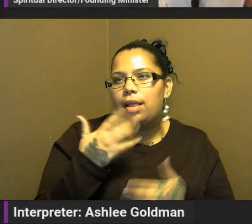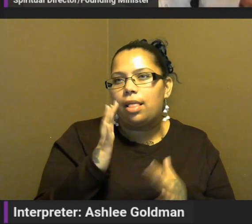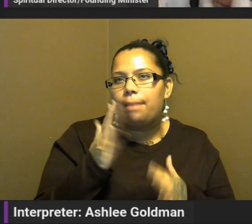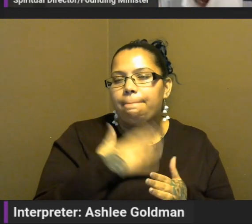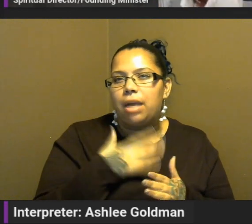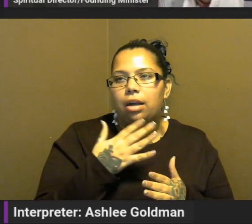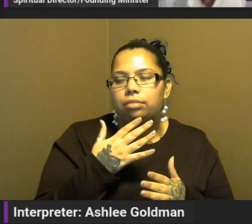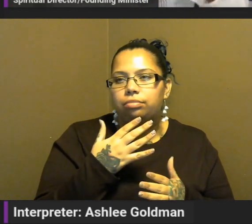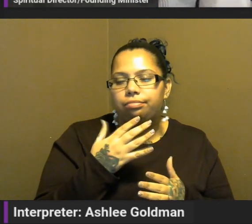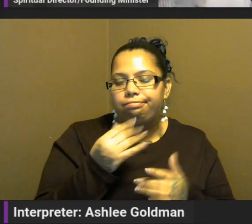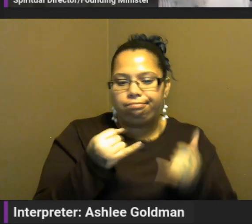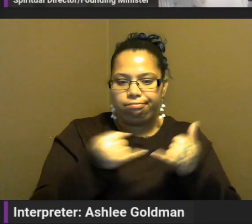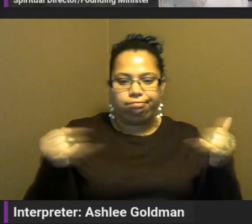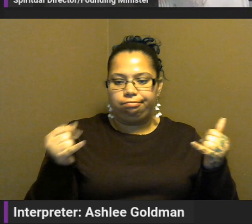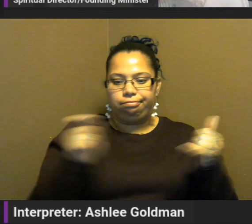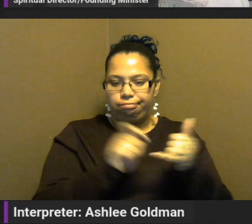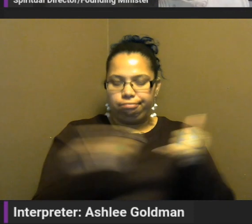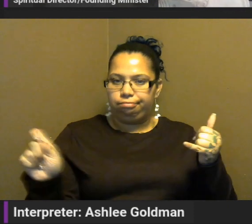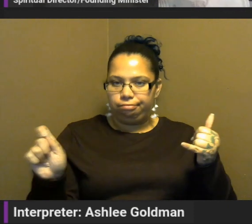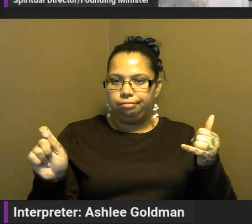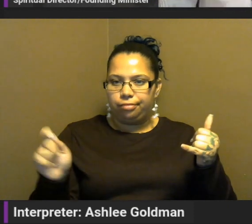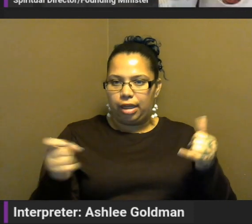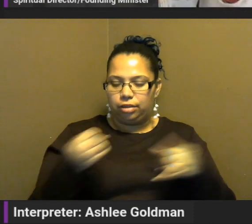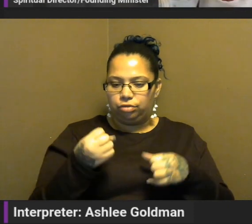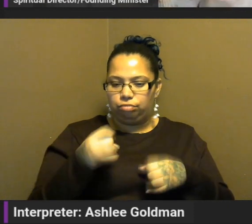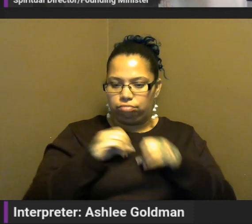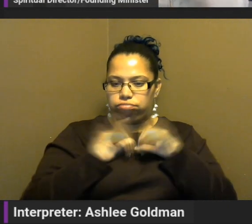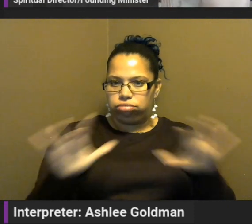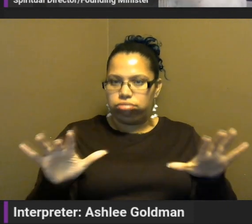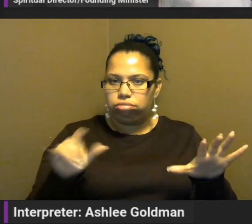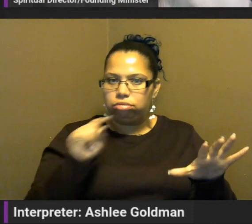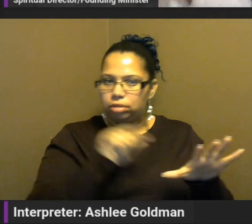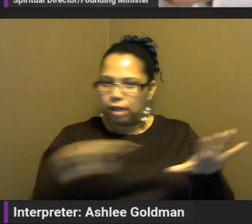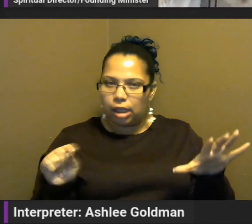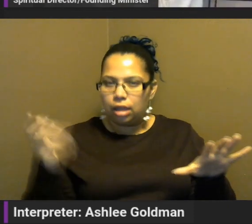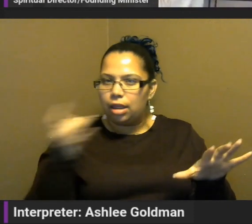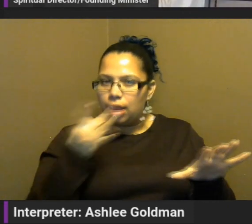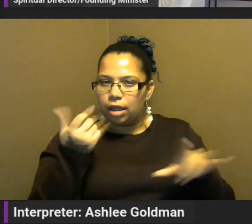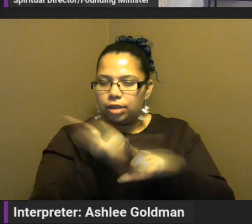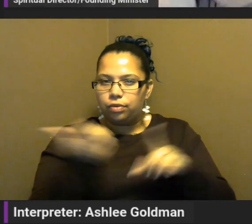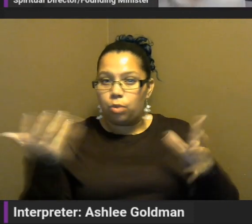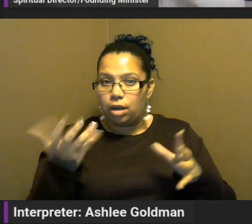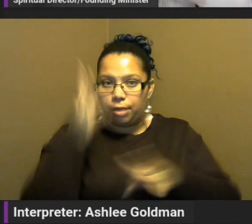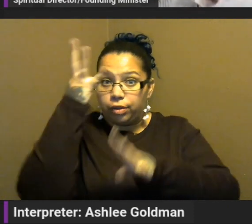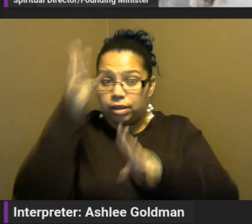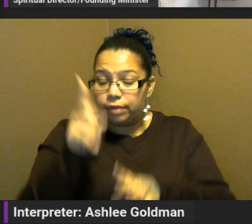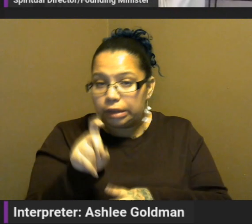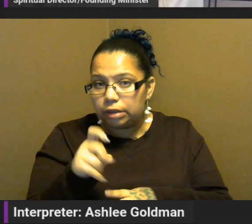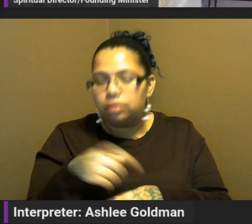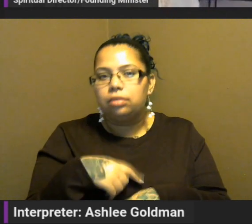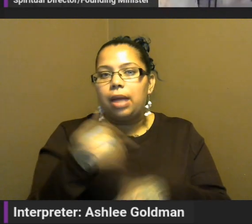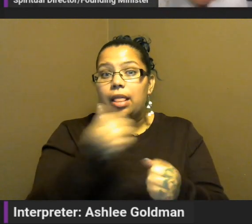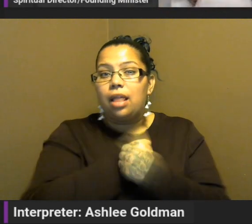shine or show up? Where do I let my, what is that? What is light? Is that creativity? Where do I let my creativity shine? Where do I let my